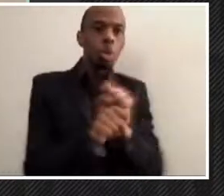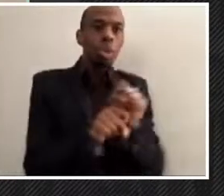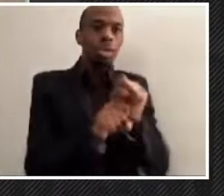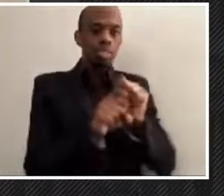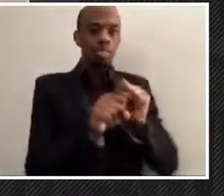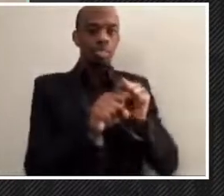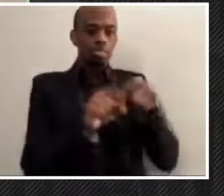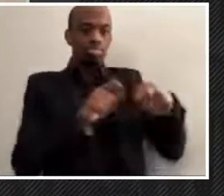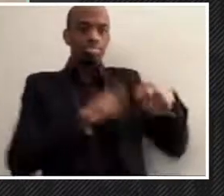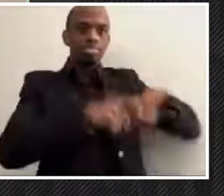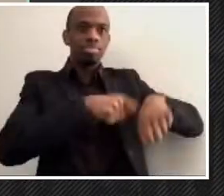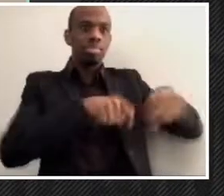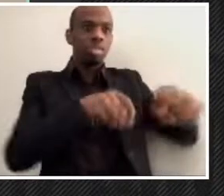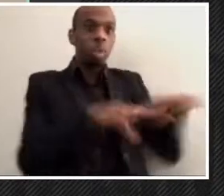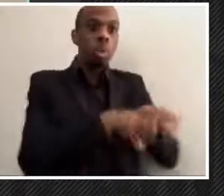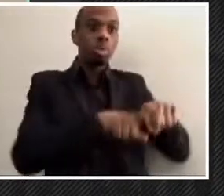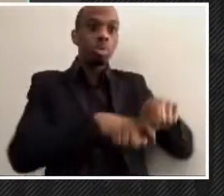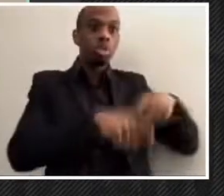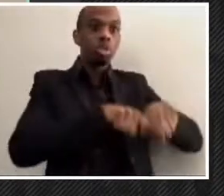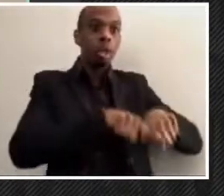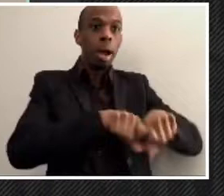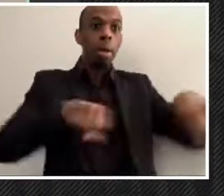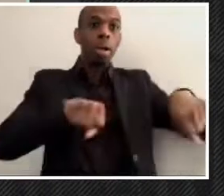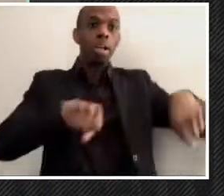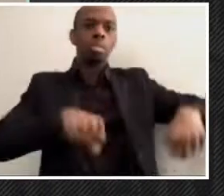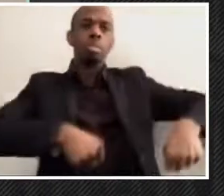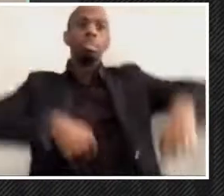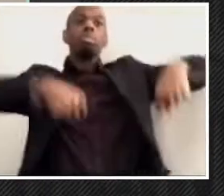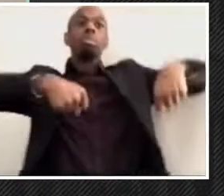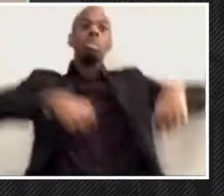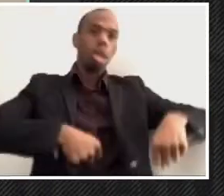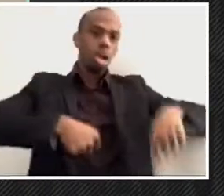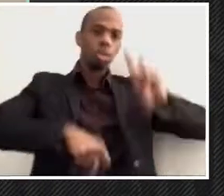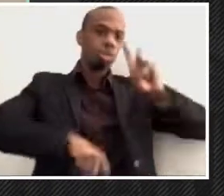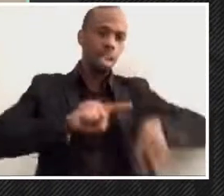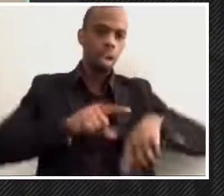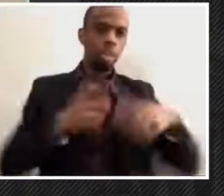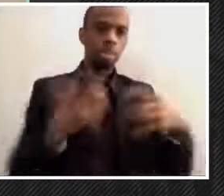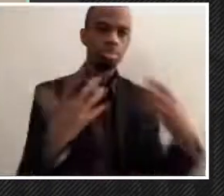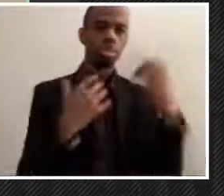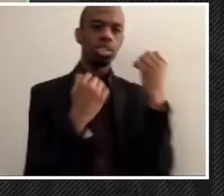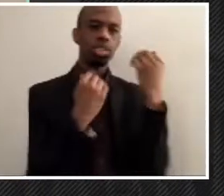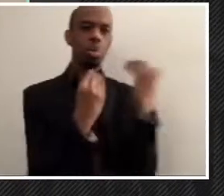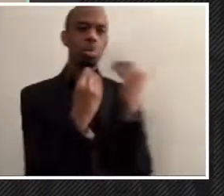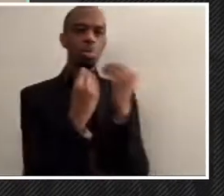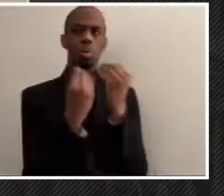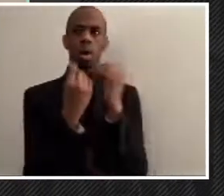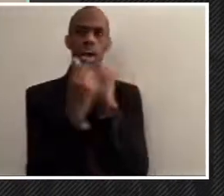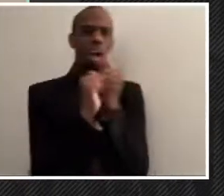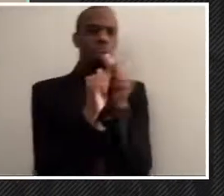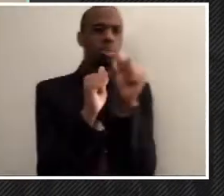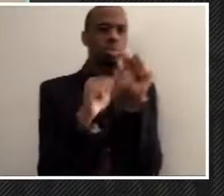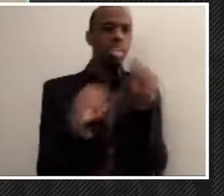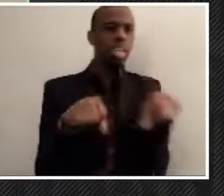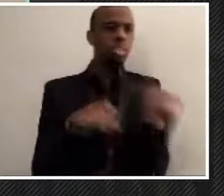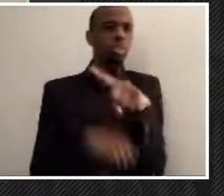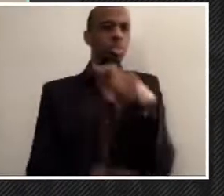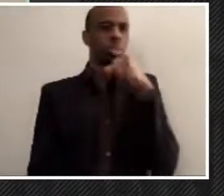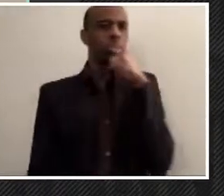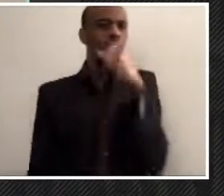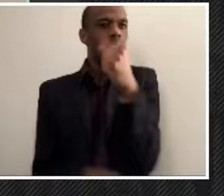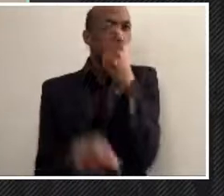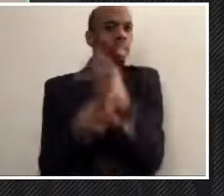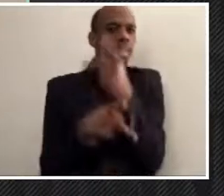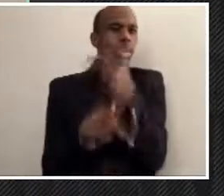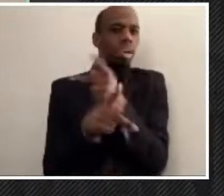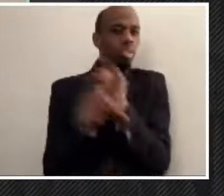we've switched that word around to mean how dare you not be able to hold yourself up. It's physically impossible